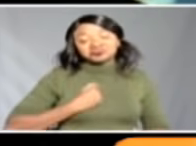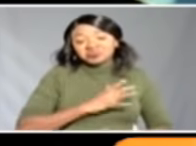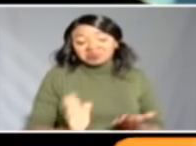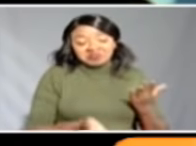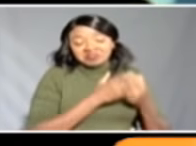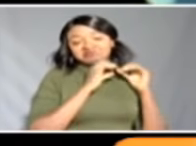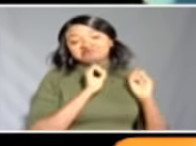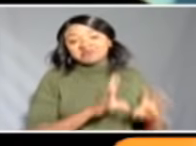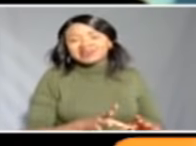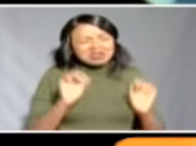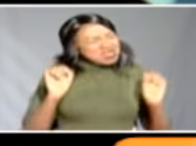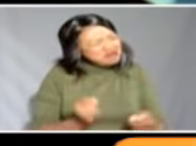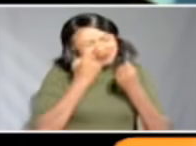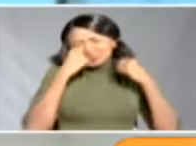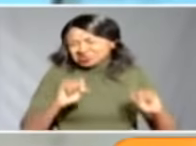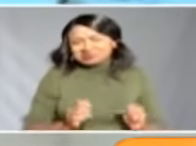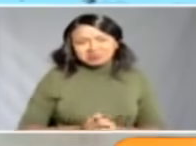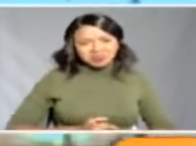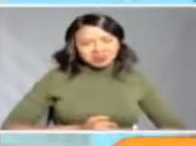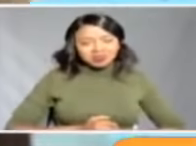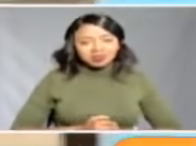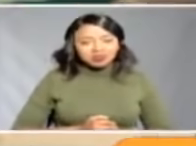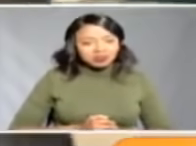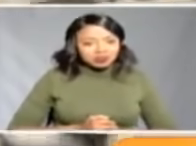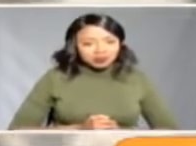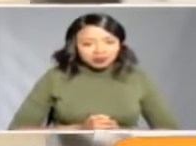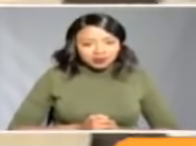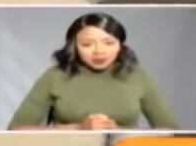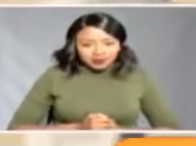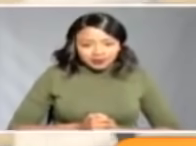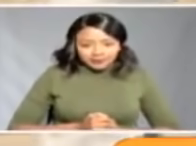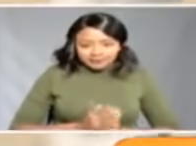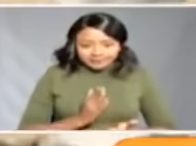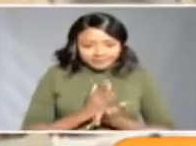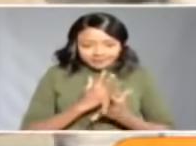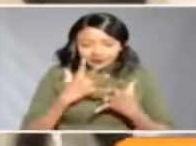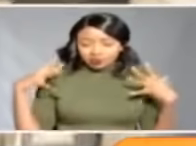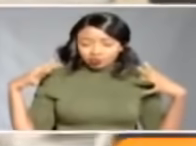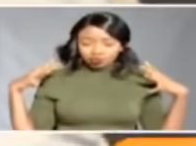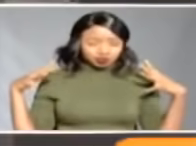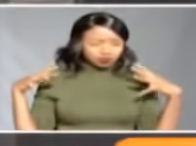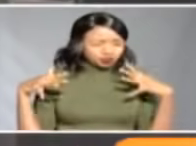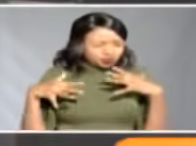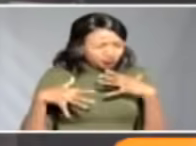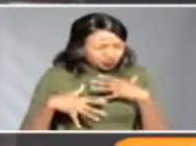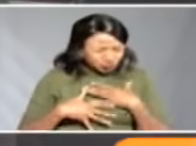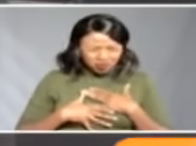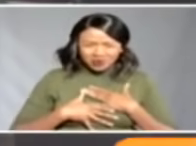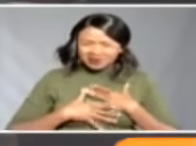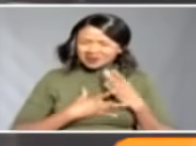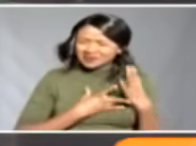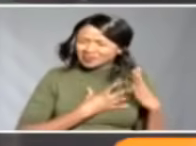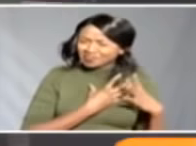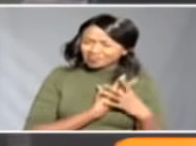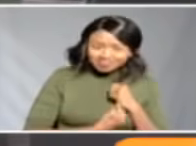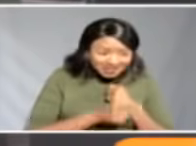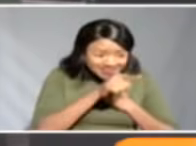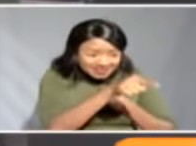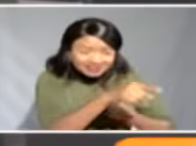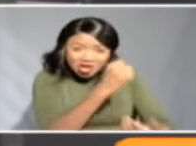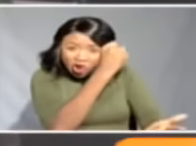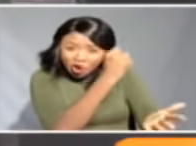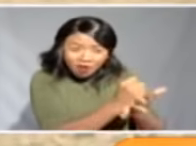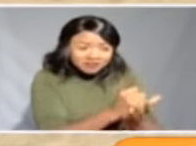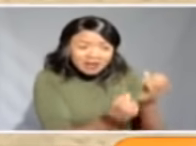siwezi, iwezekani. It was so shocking and disturbing that the very office set up